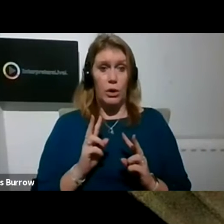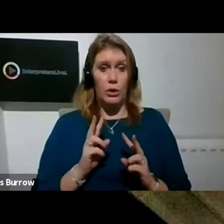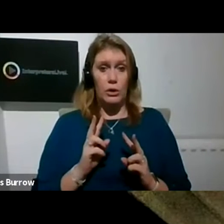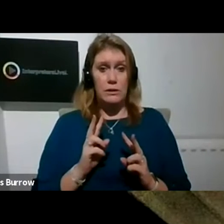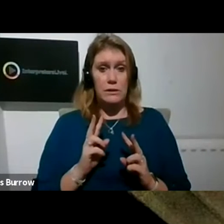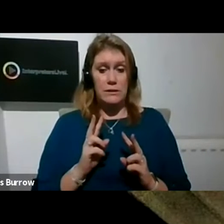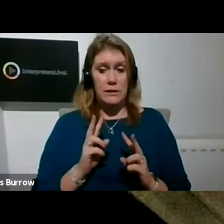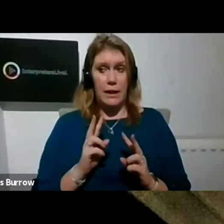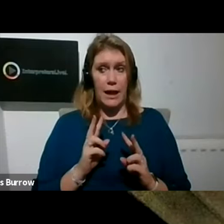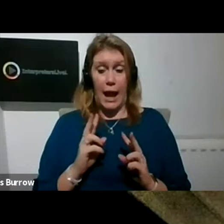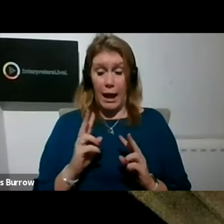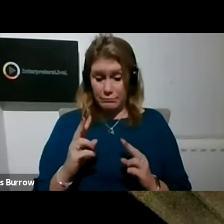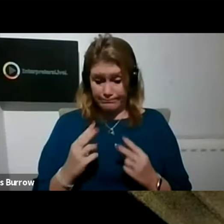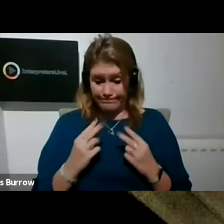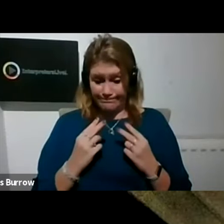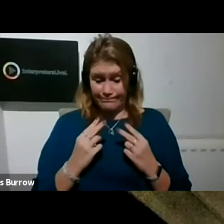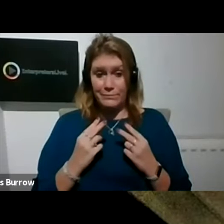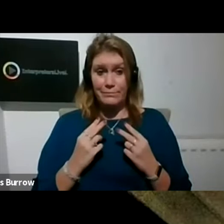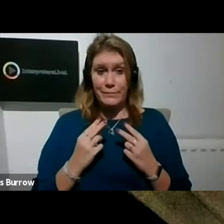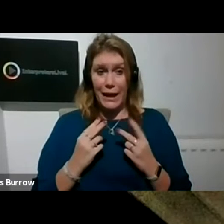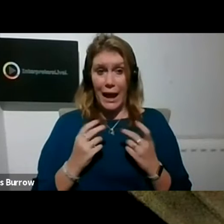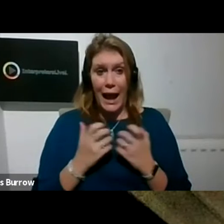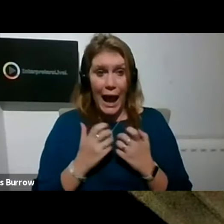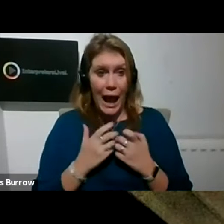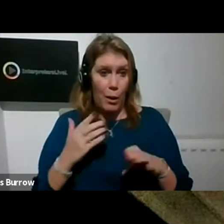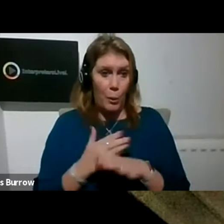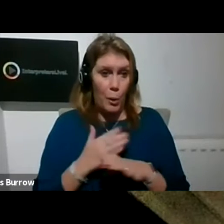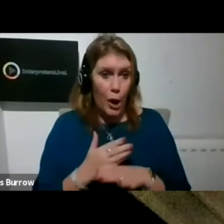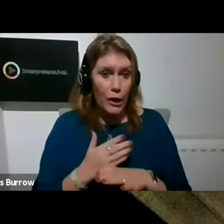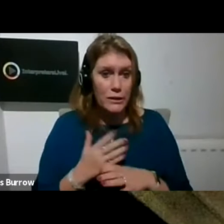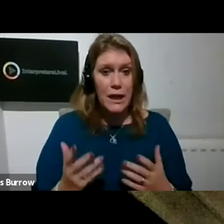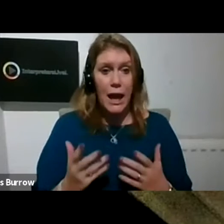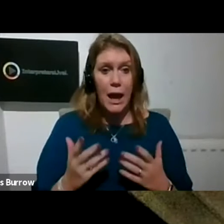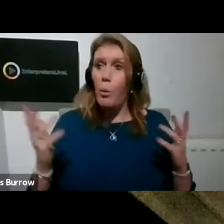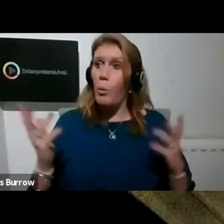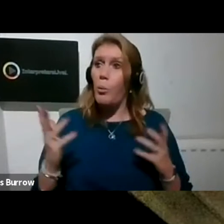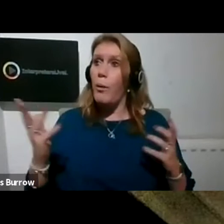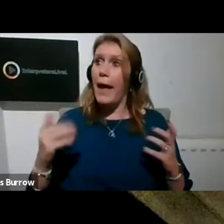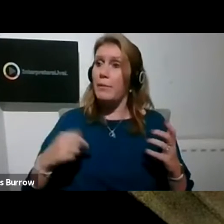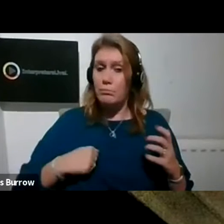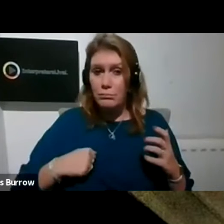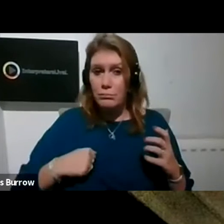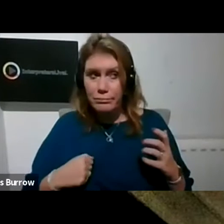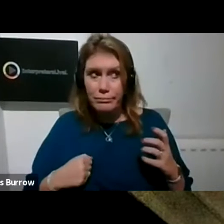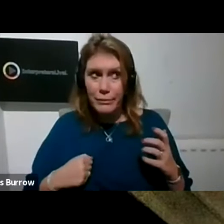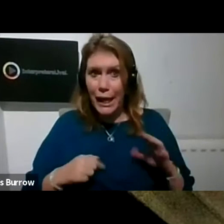how I worked as a disabled person and where I stood in the world. And